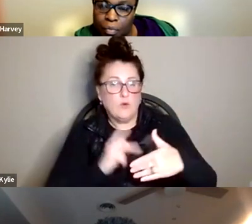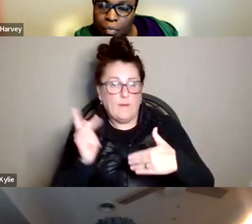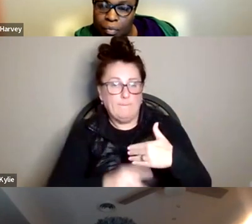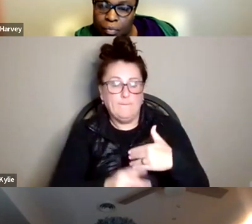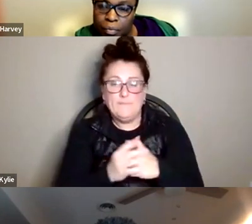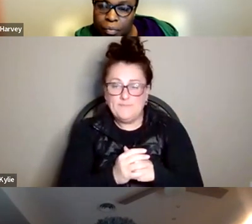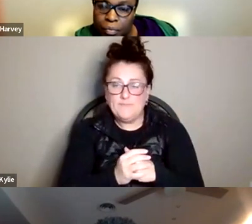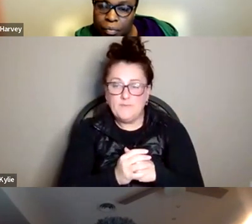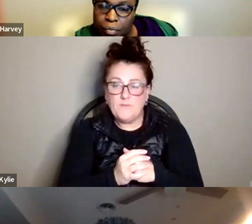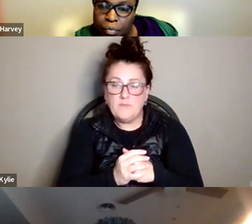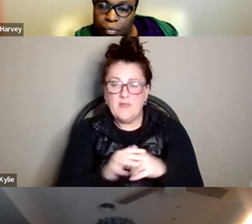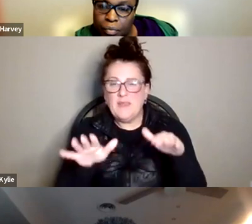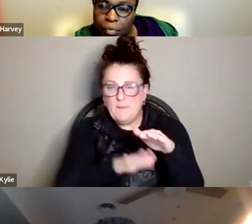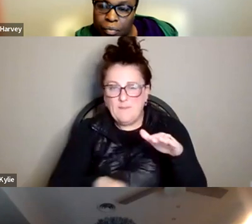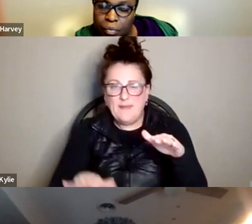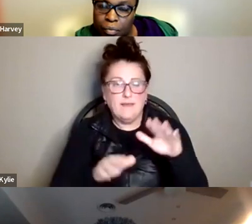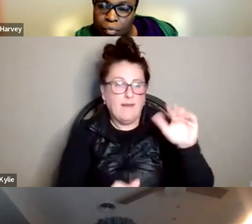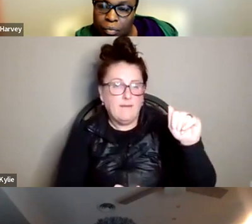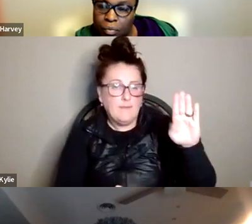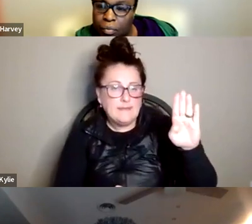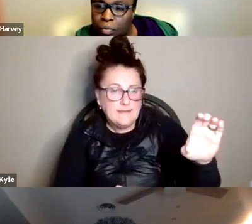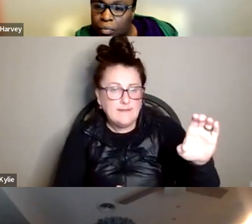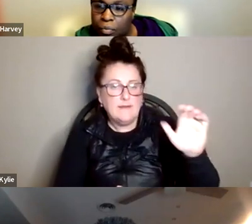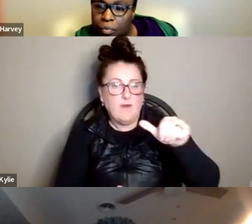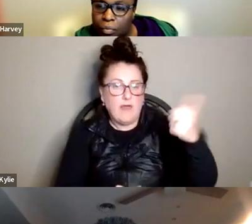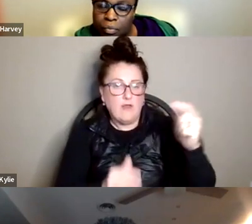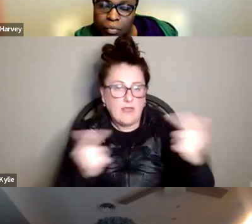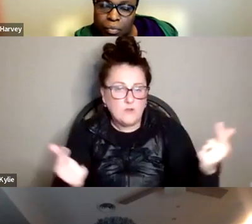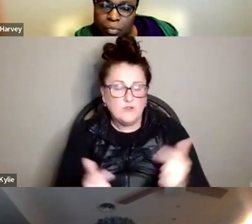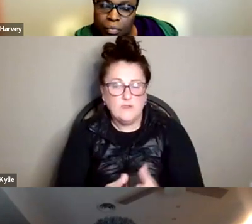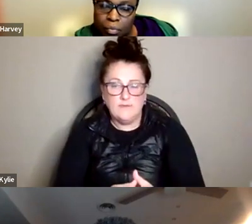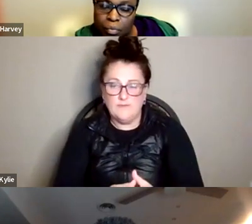learning just even the basic alphabet of another language.